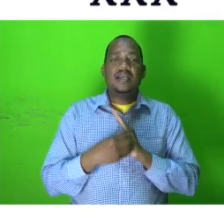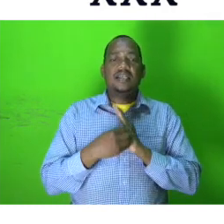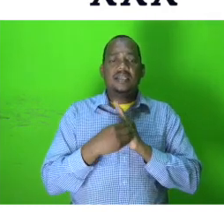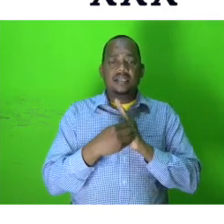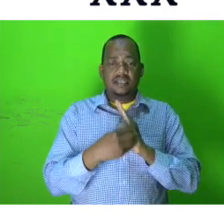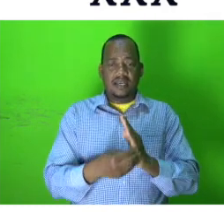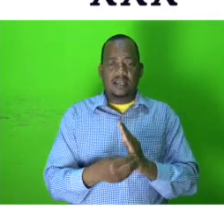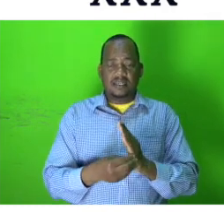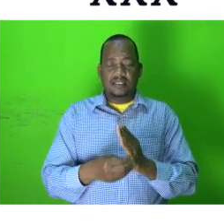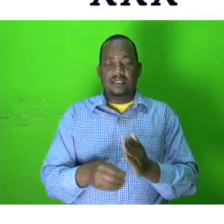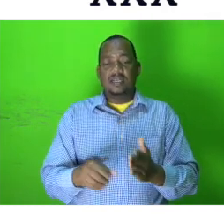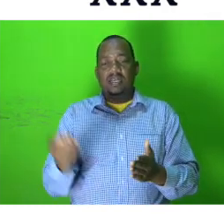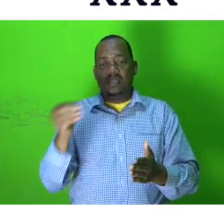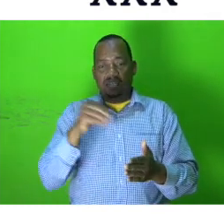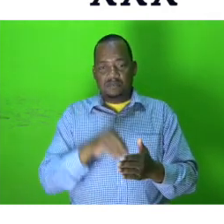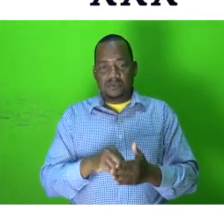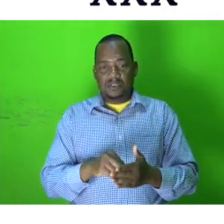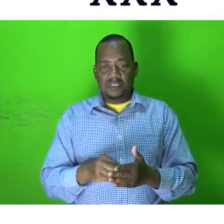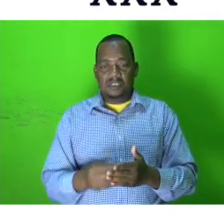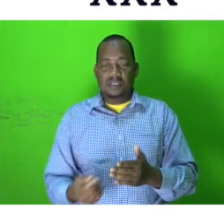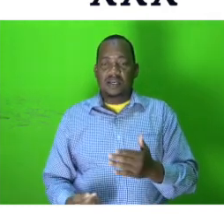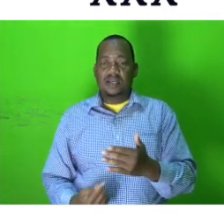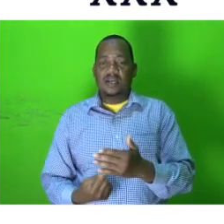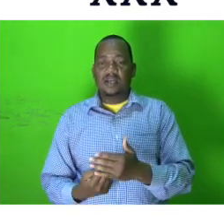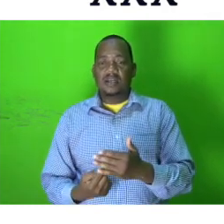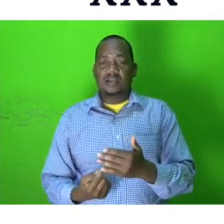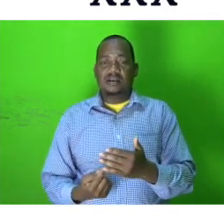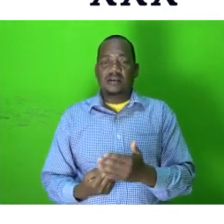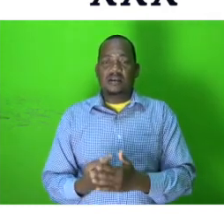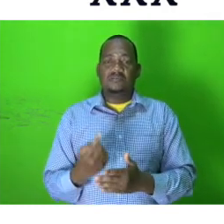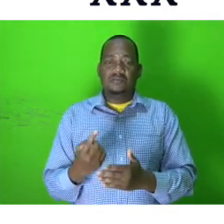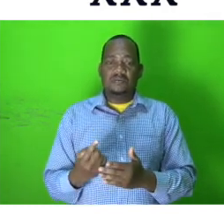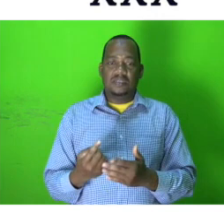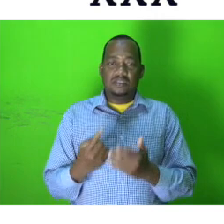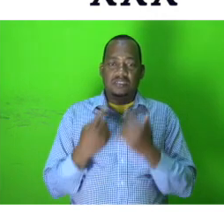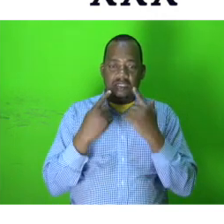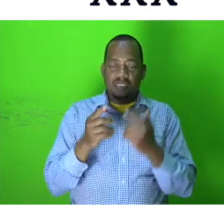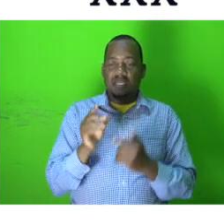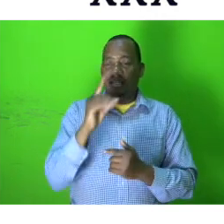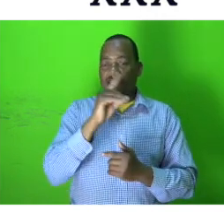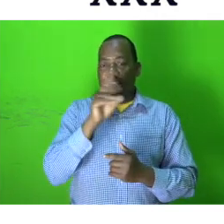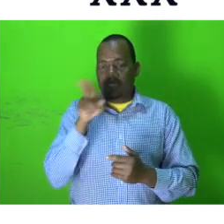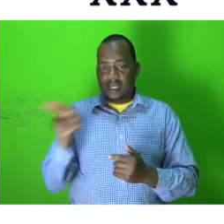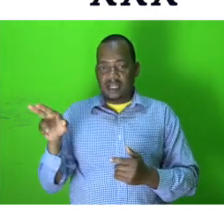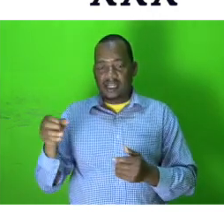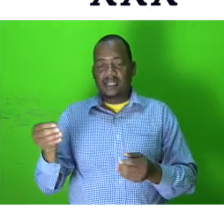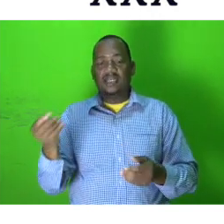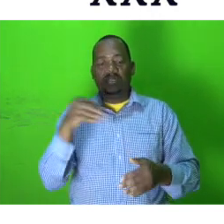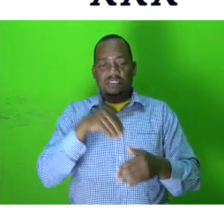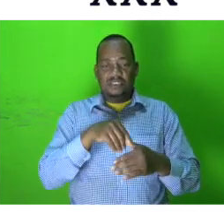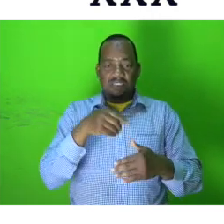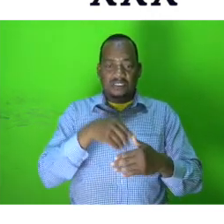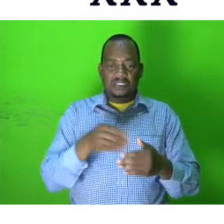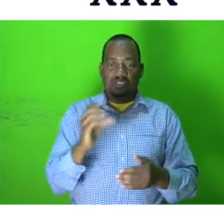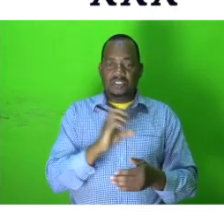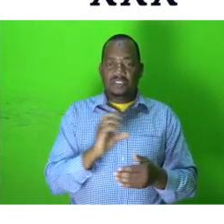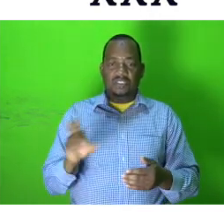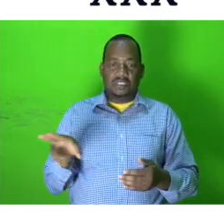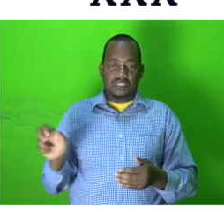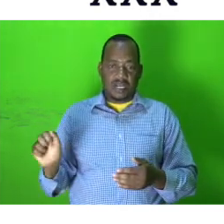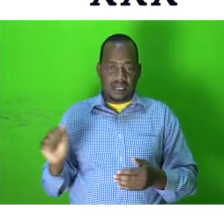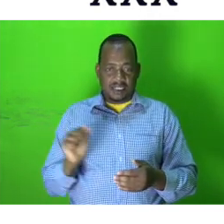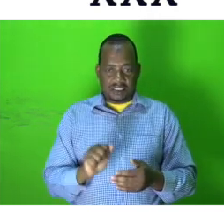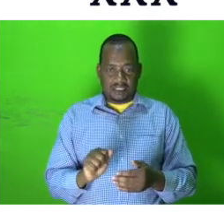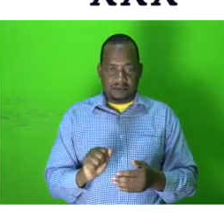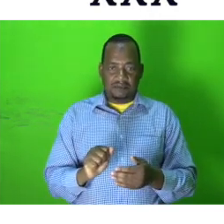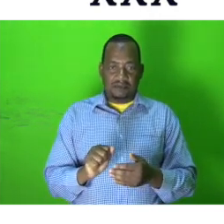direct deposit. Come to the credit side, we see that it is honored check. And